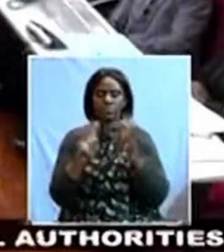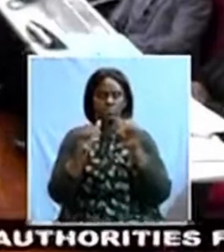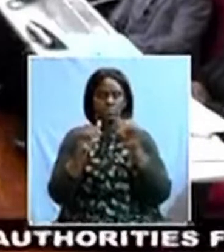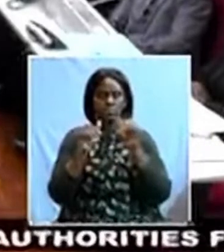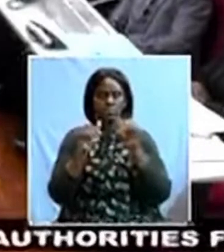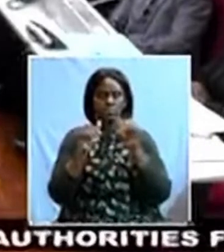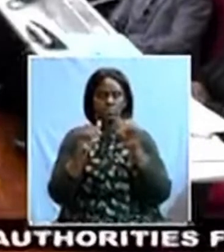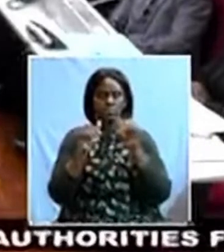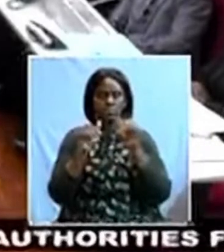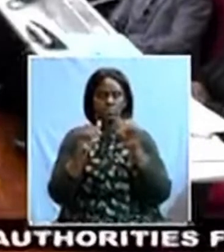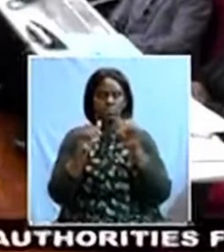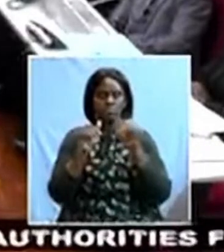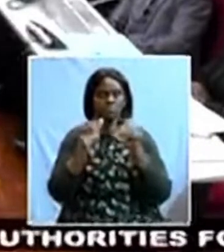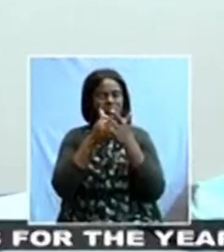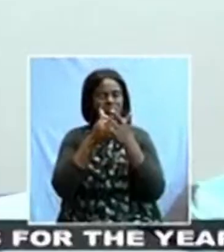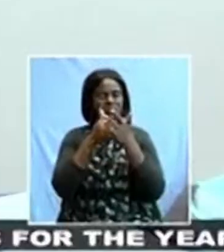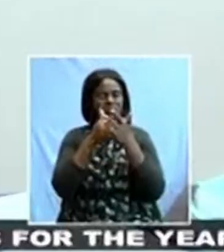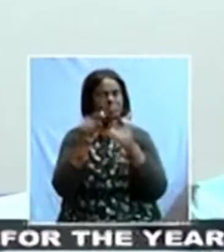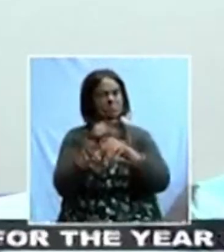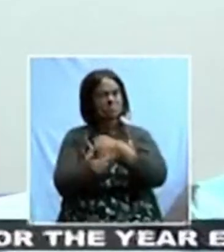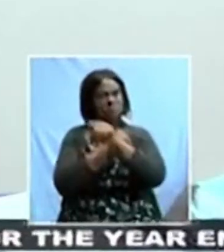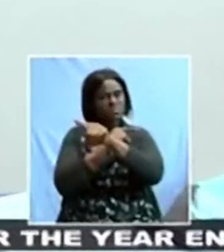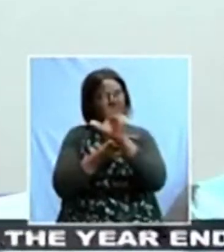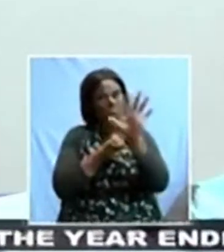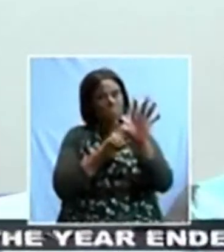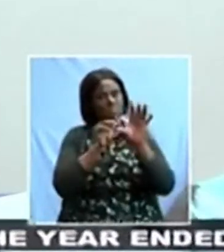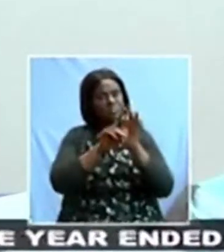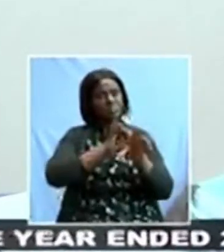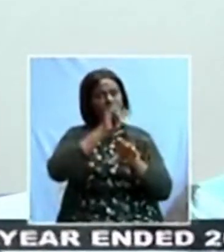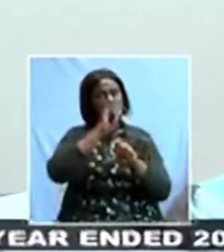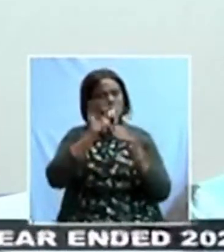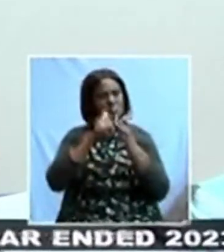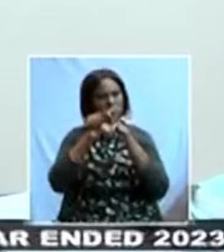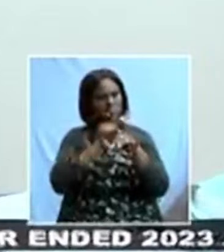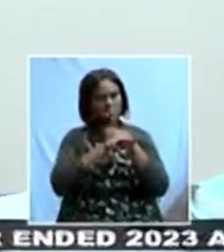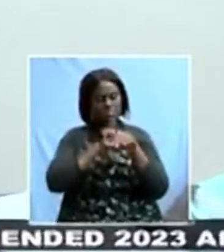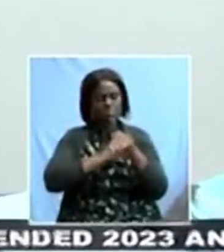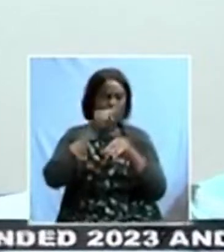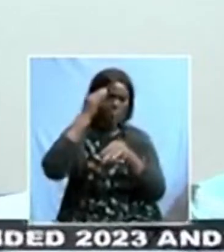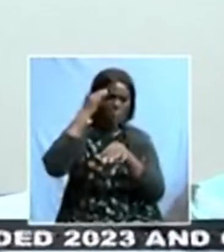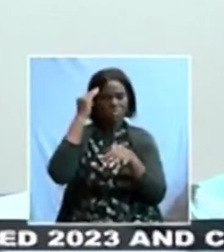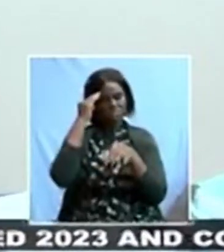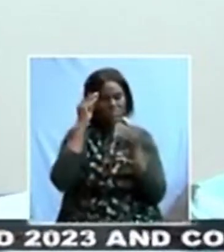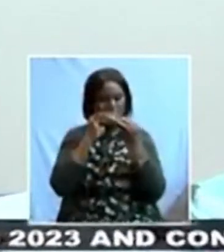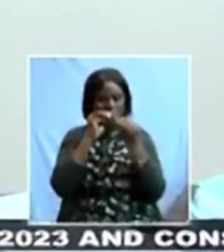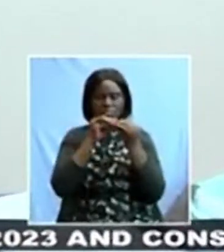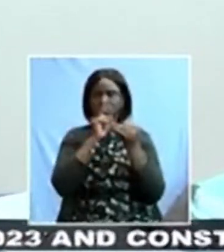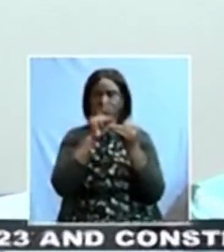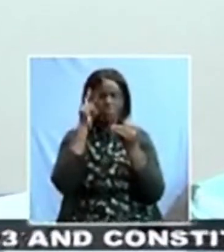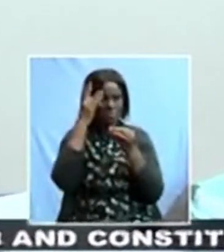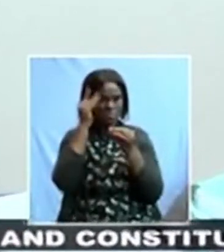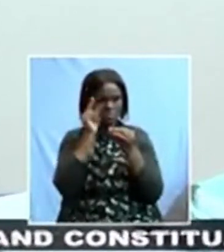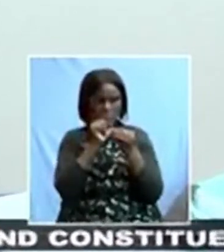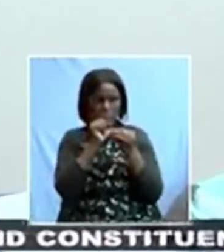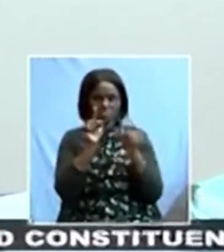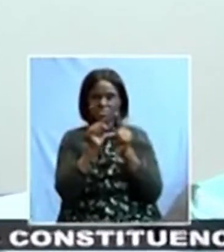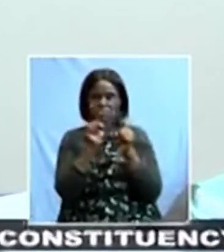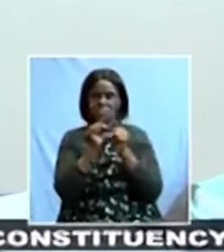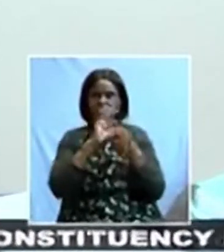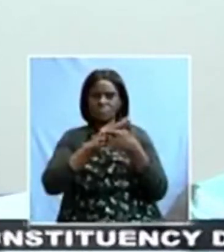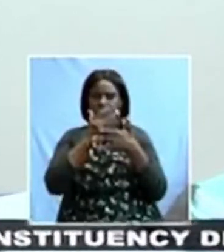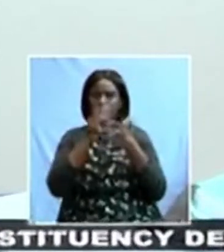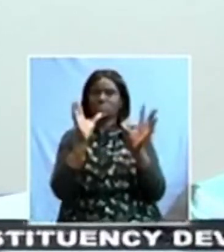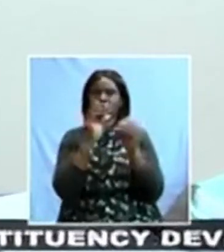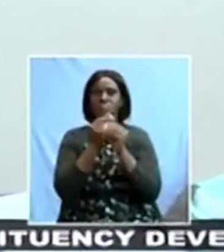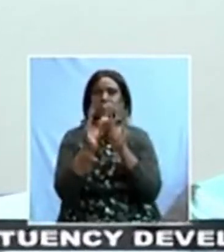comment. How long were you in Itezhi so that we establish the real reason why these laptops were